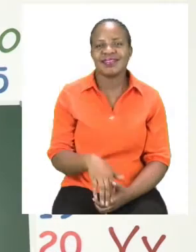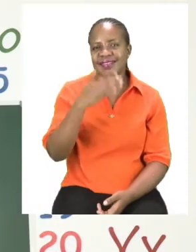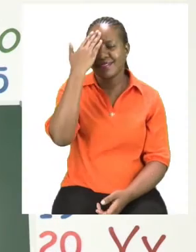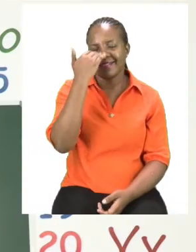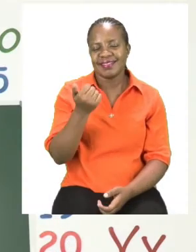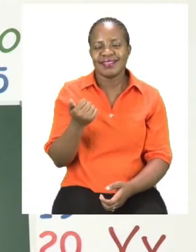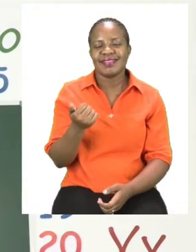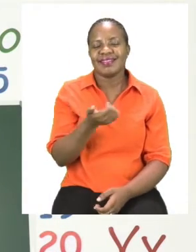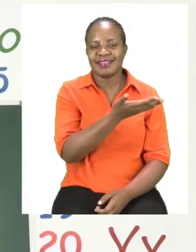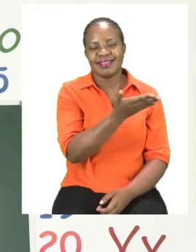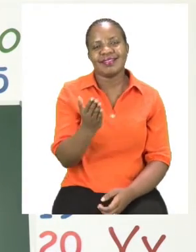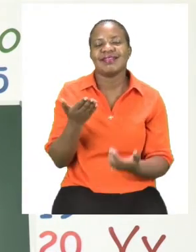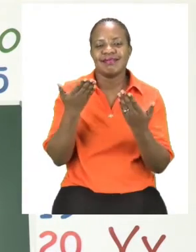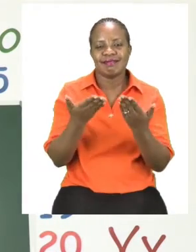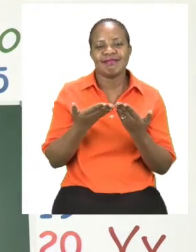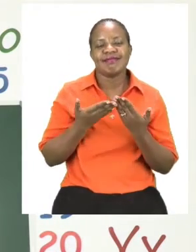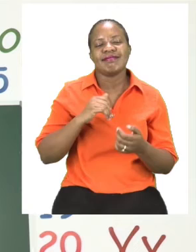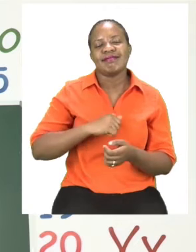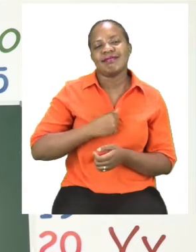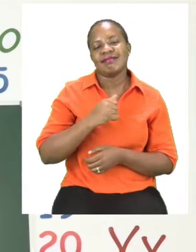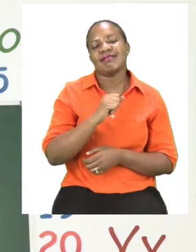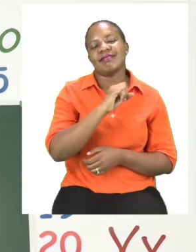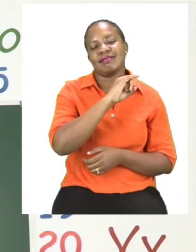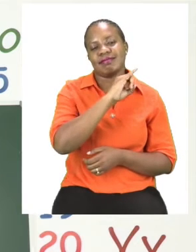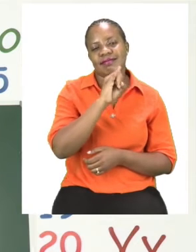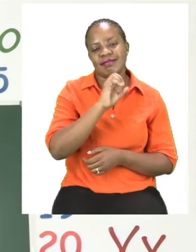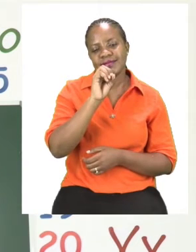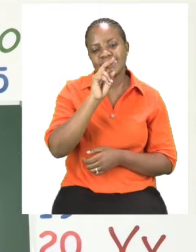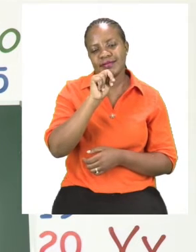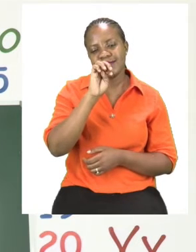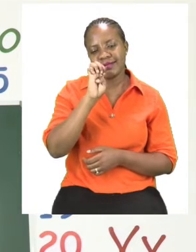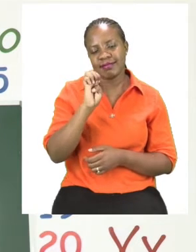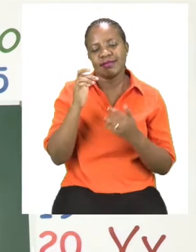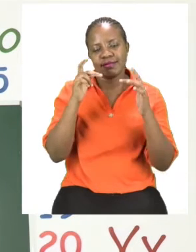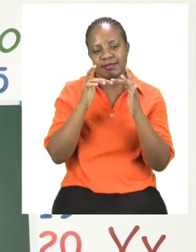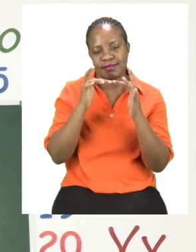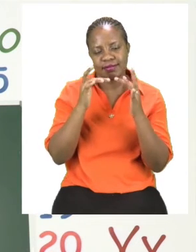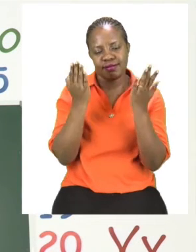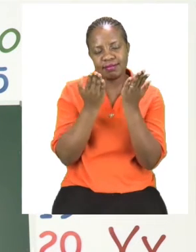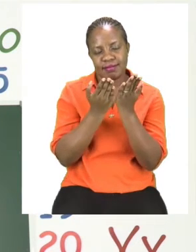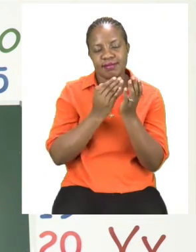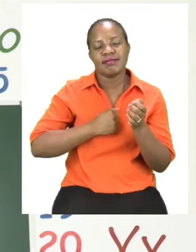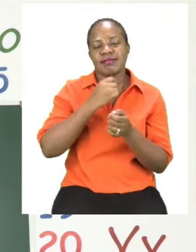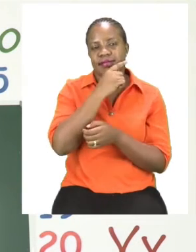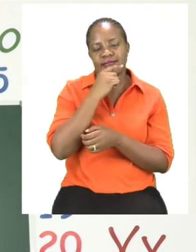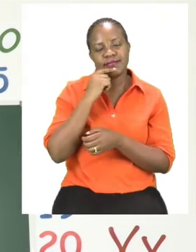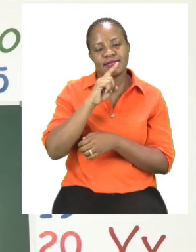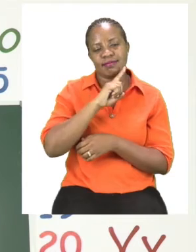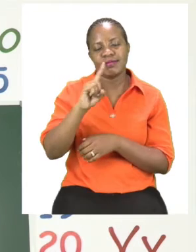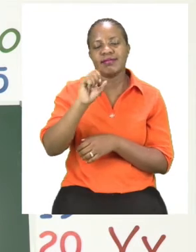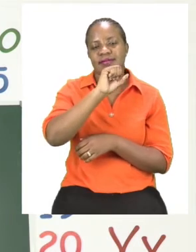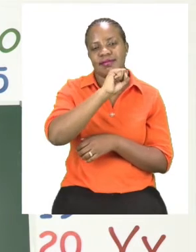Hello everyone and welcome to My Zone Online School. My name is Teacher Mutsa and thank you so much